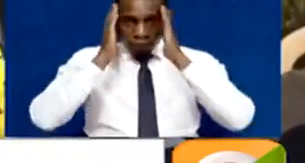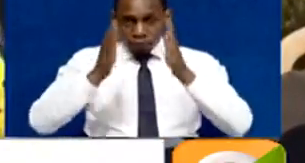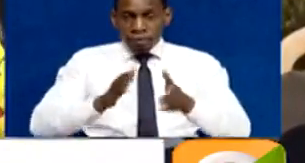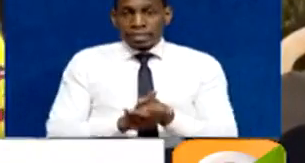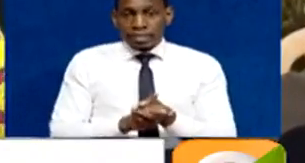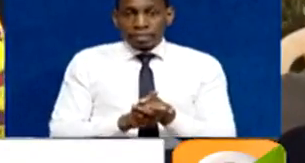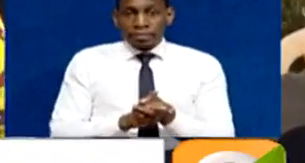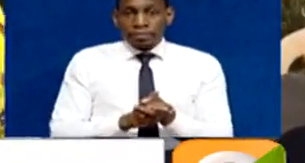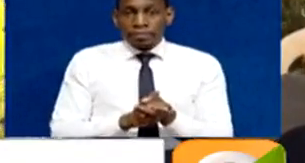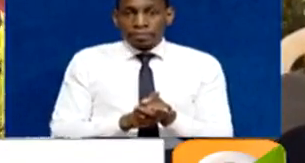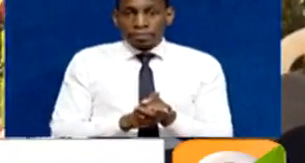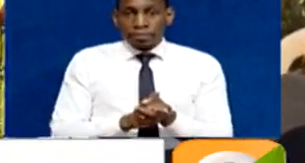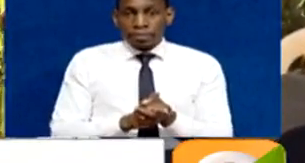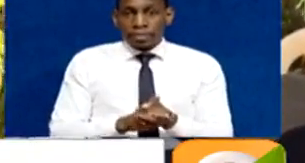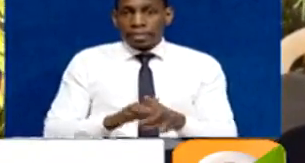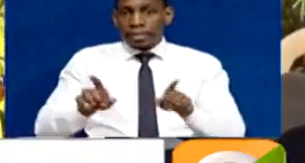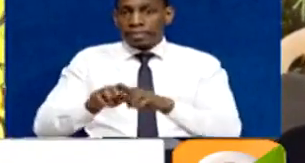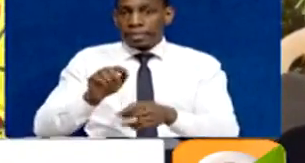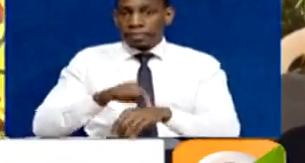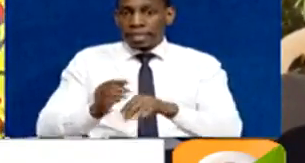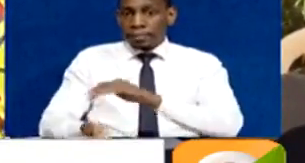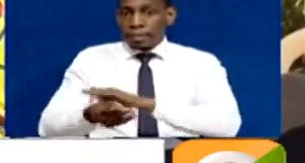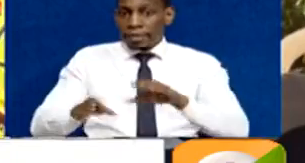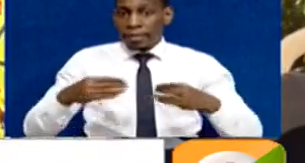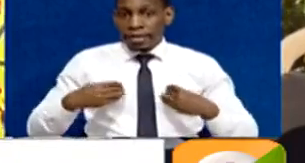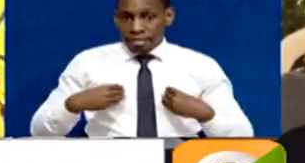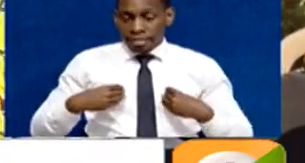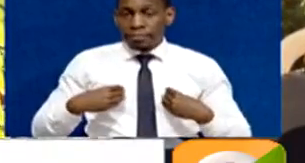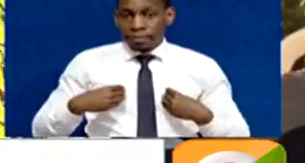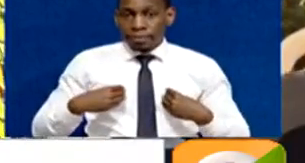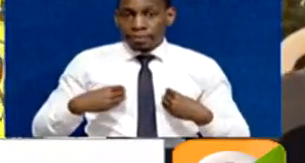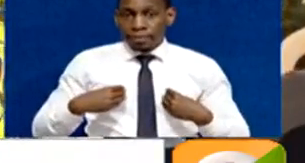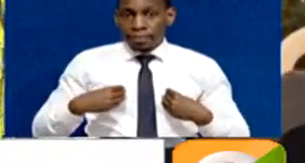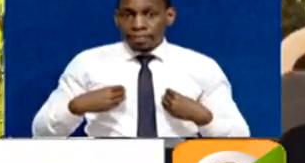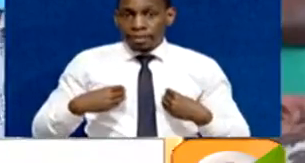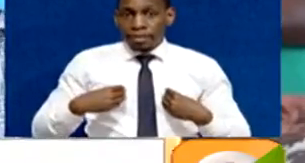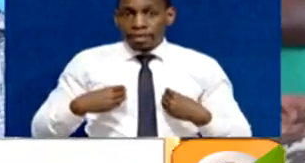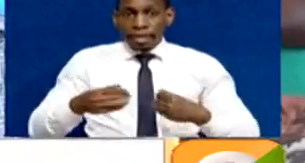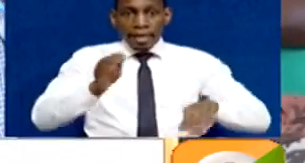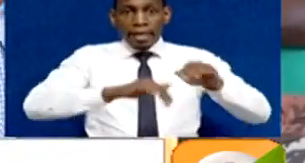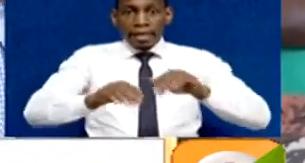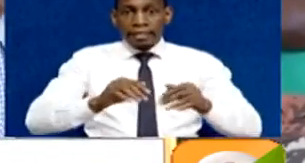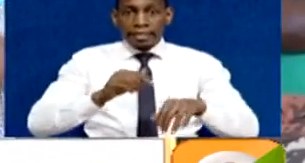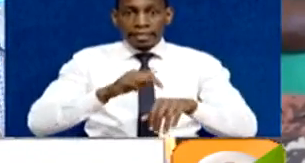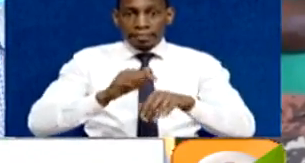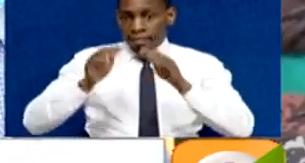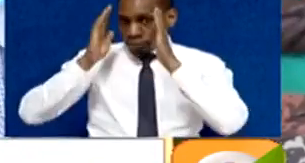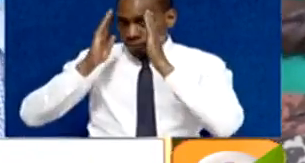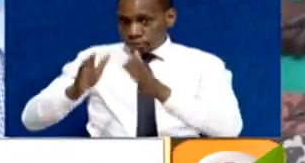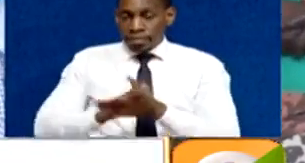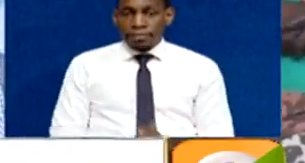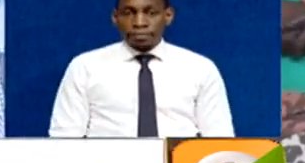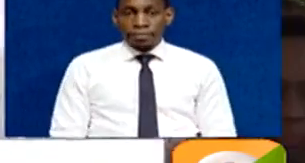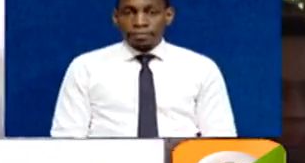our stomachs. Hata ukikula nini kutoka kwa mwenzako, chaguana na fikra na sio